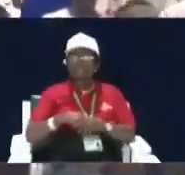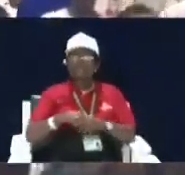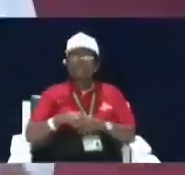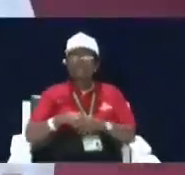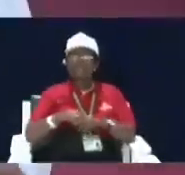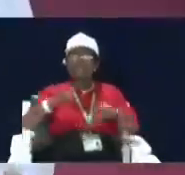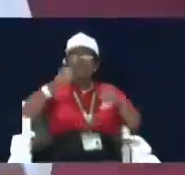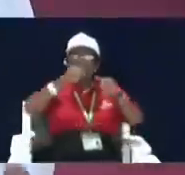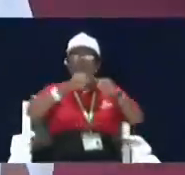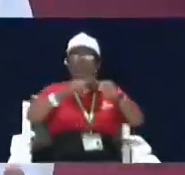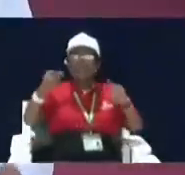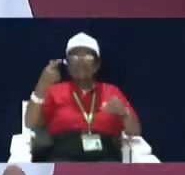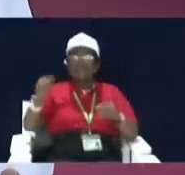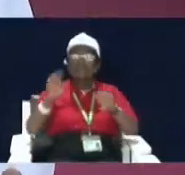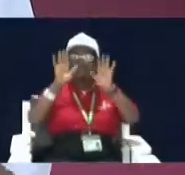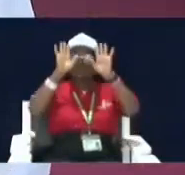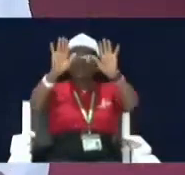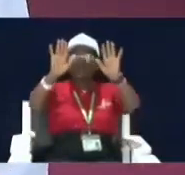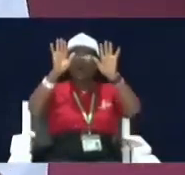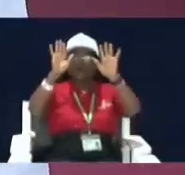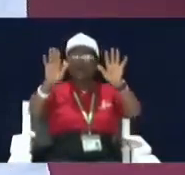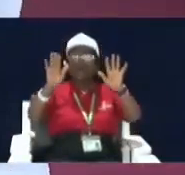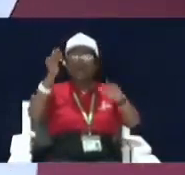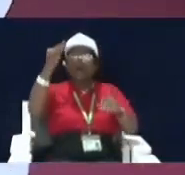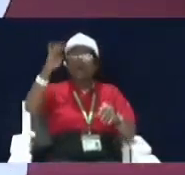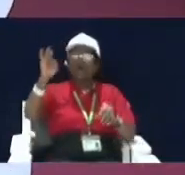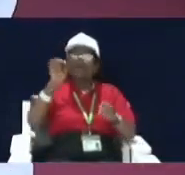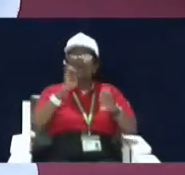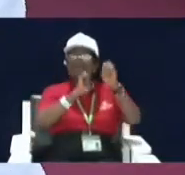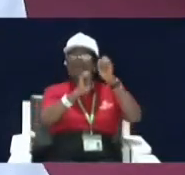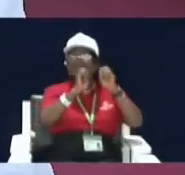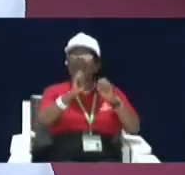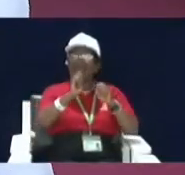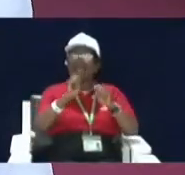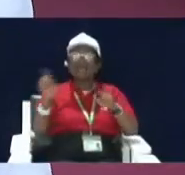But the wonder of Hezekiah didn't end there.